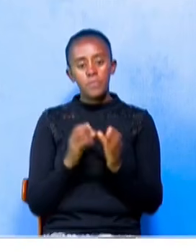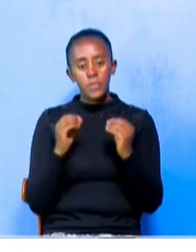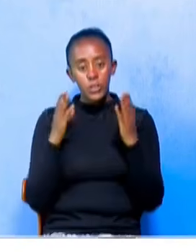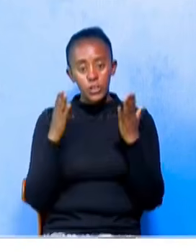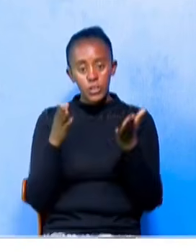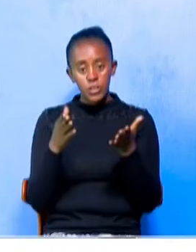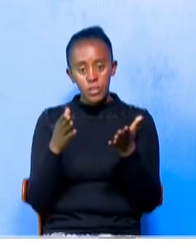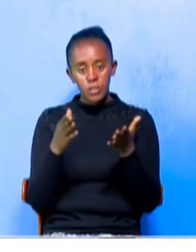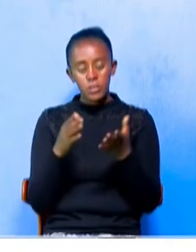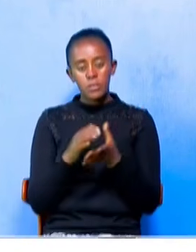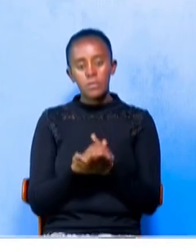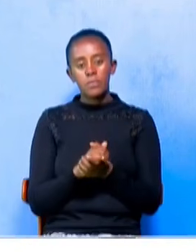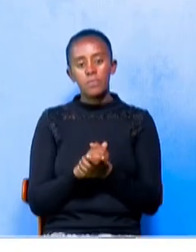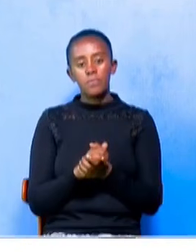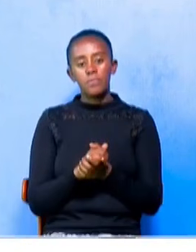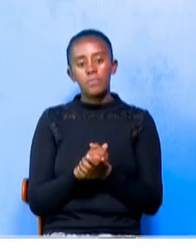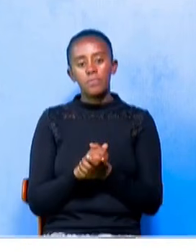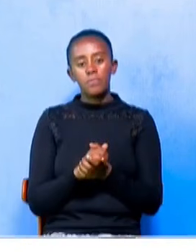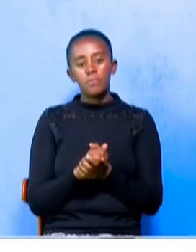teachers